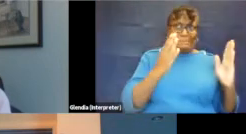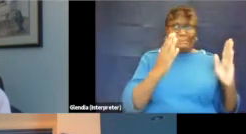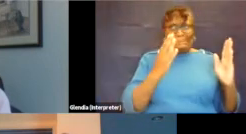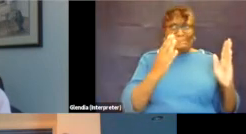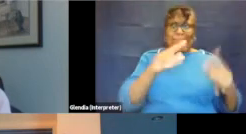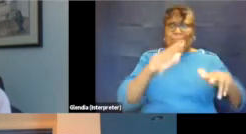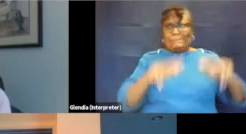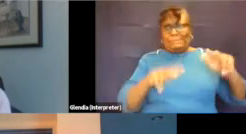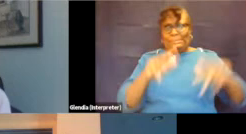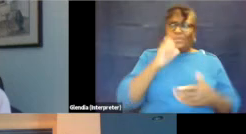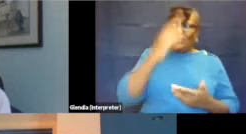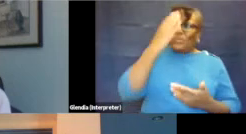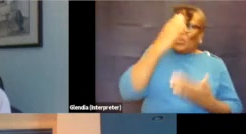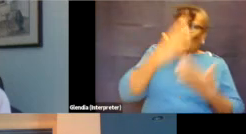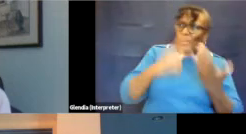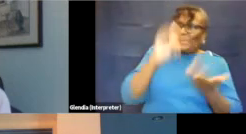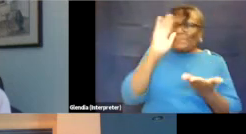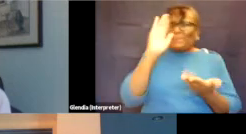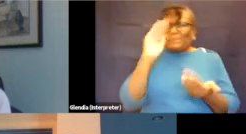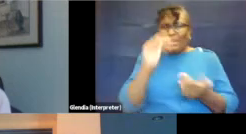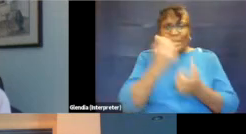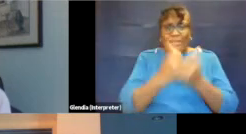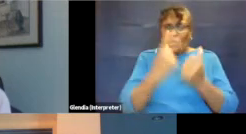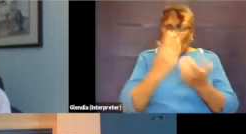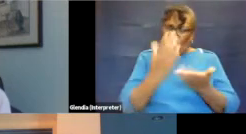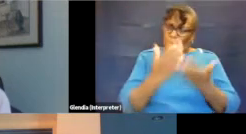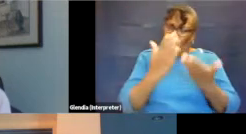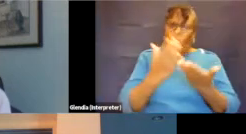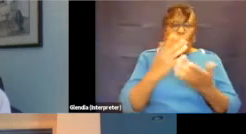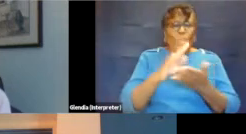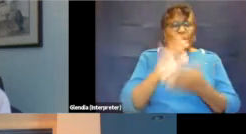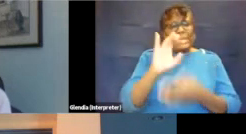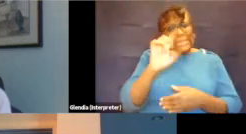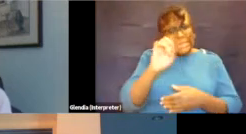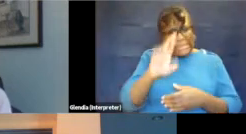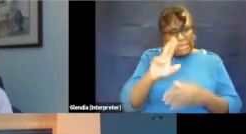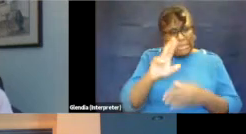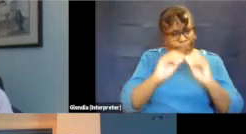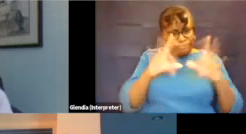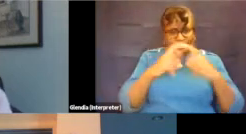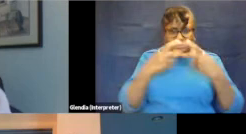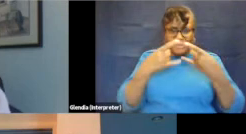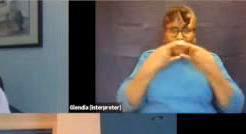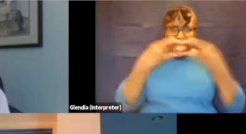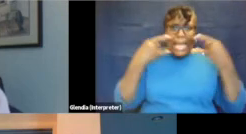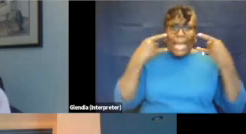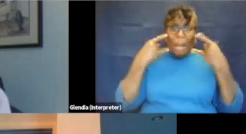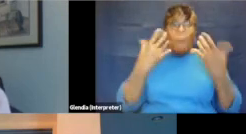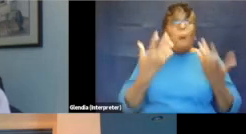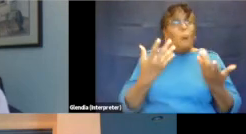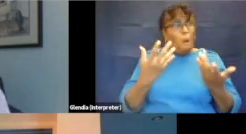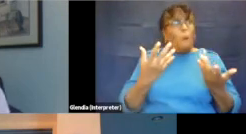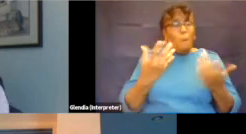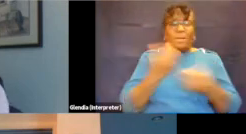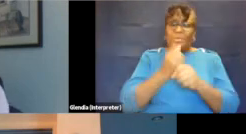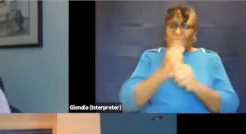started, and everyone immediately recommended, clear masks for all of our deaf and hard of hearing students. And that made sense because you could